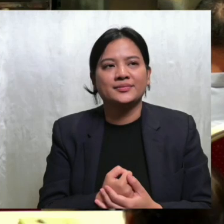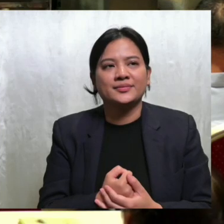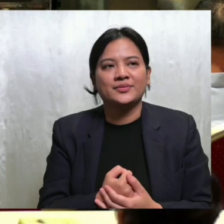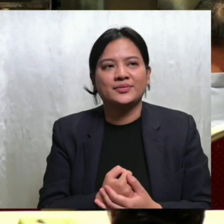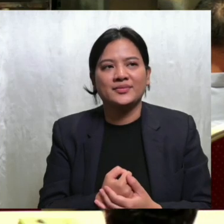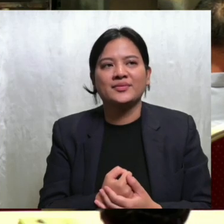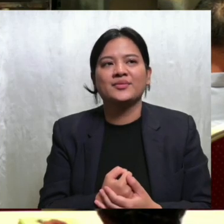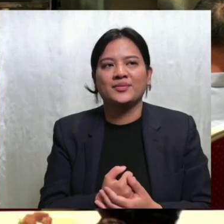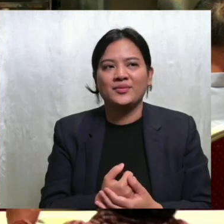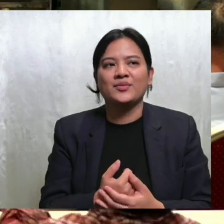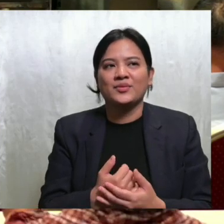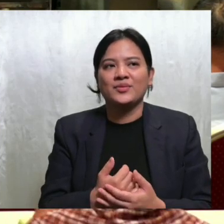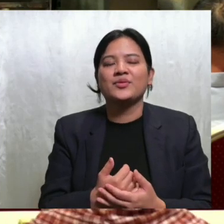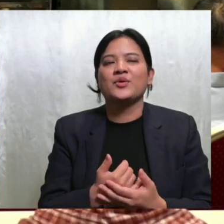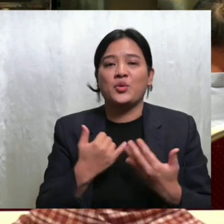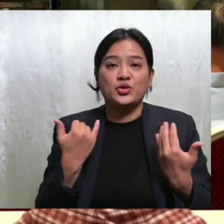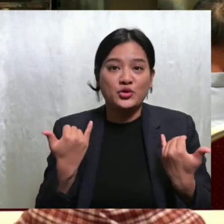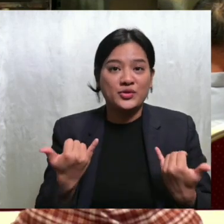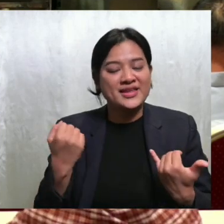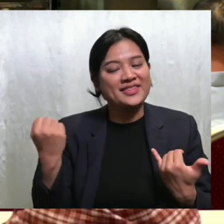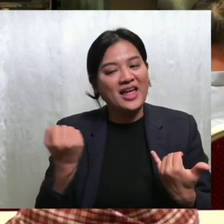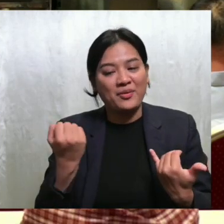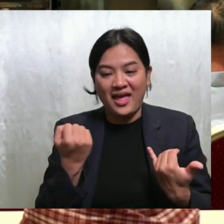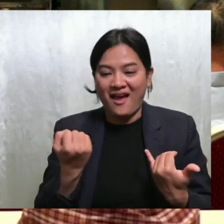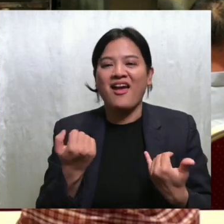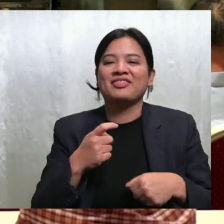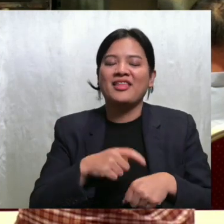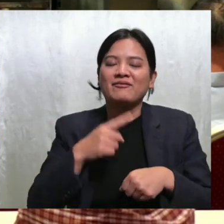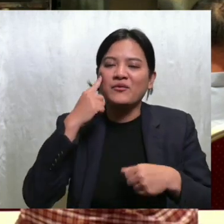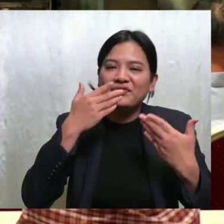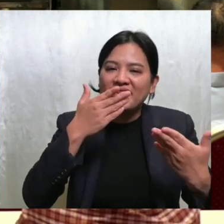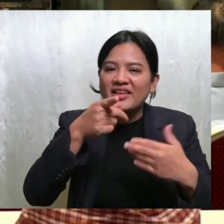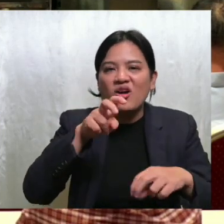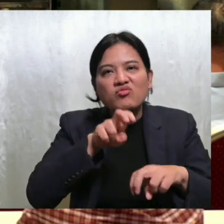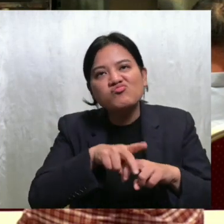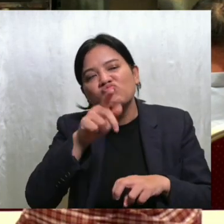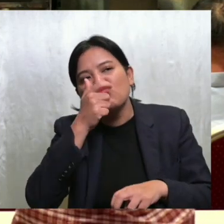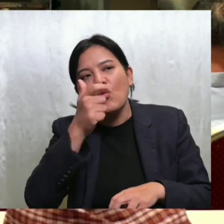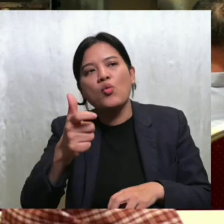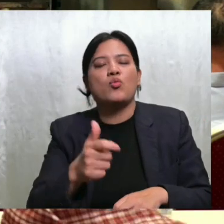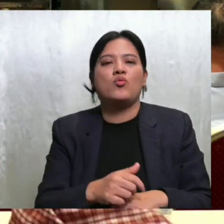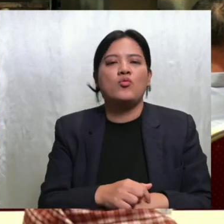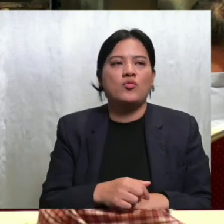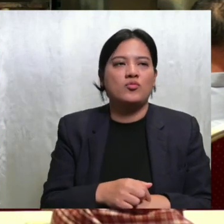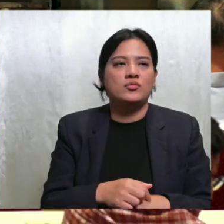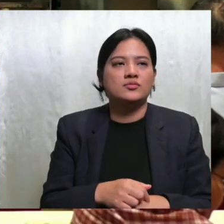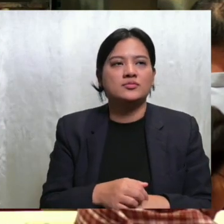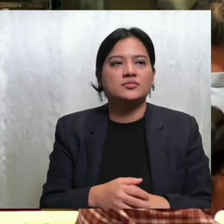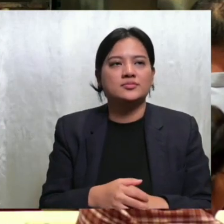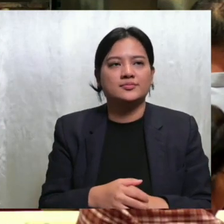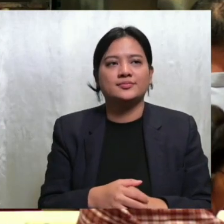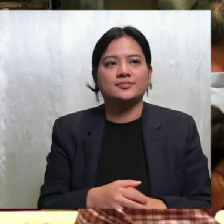3 diverse perspectives from different angles of tech, so bringing together content, connectivity, and